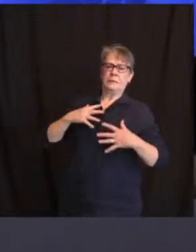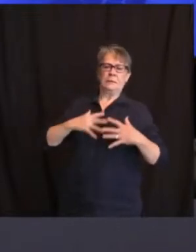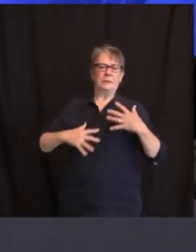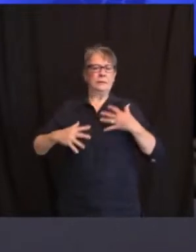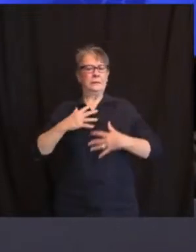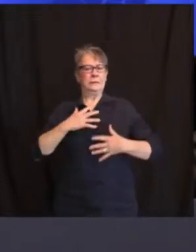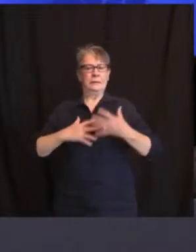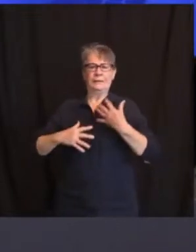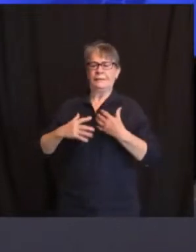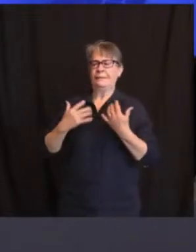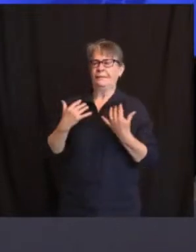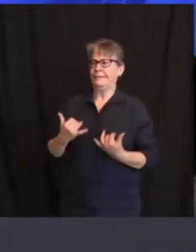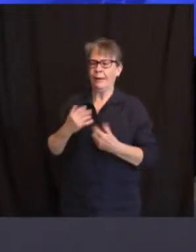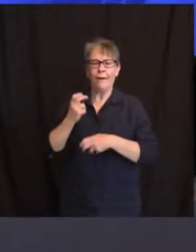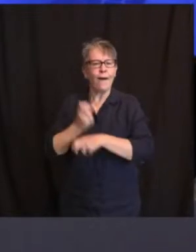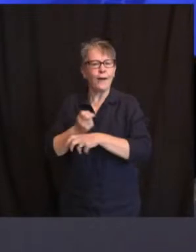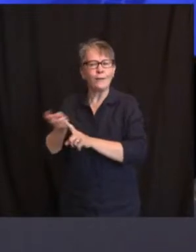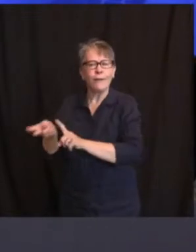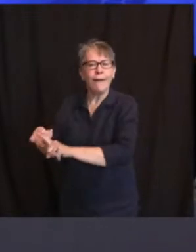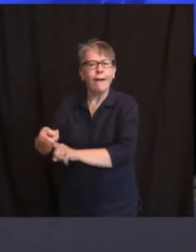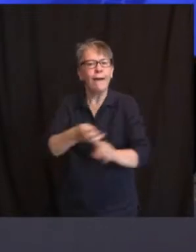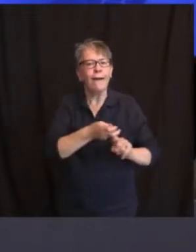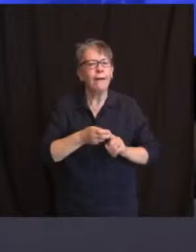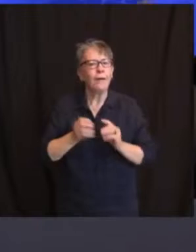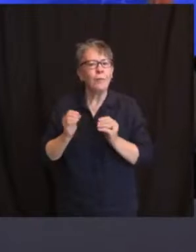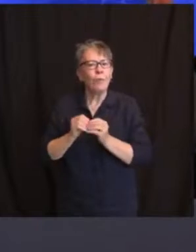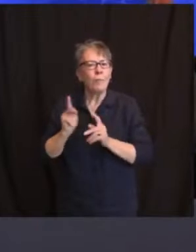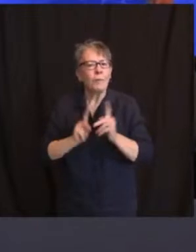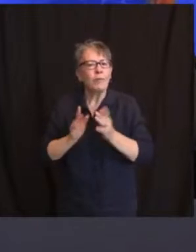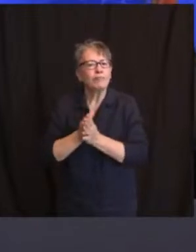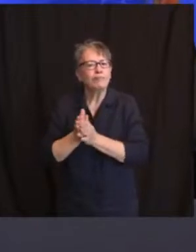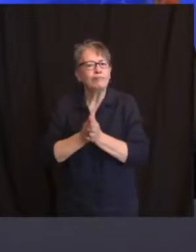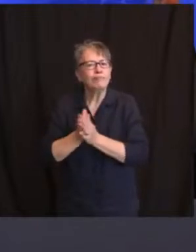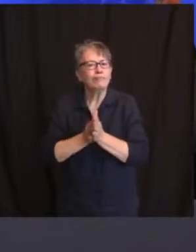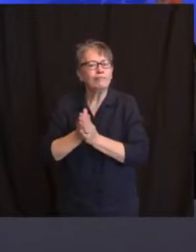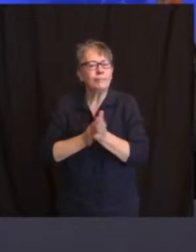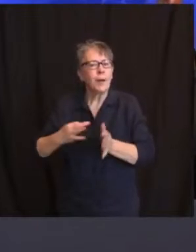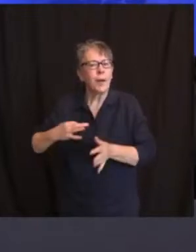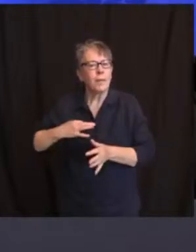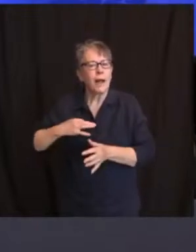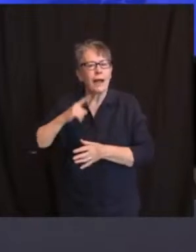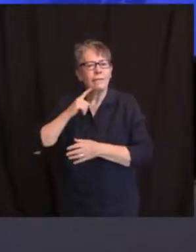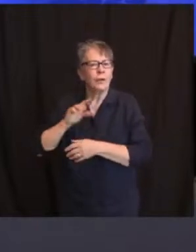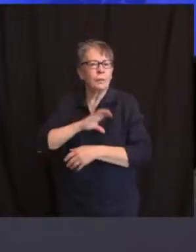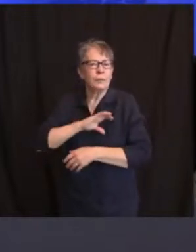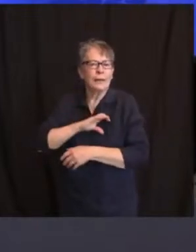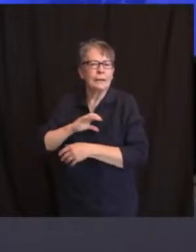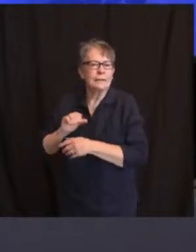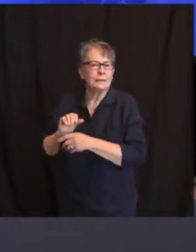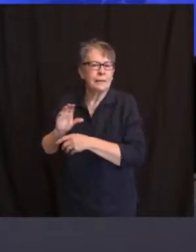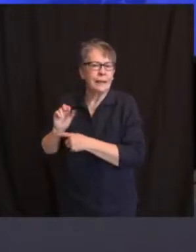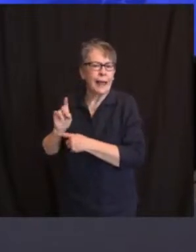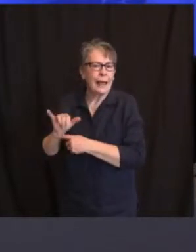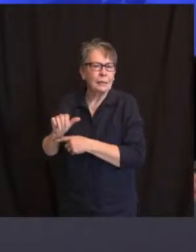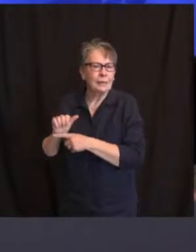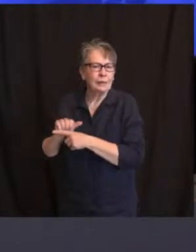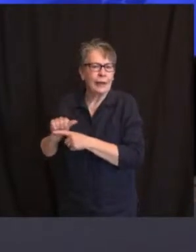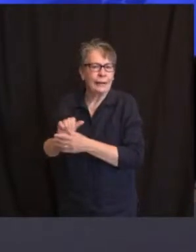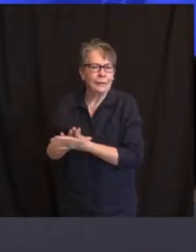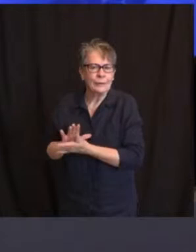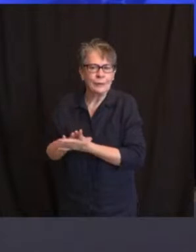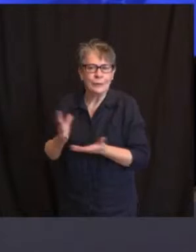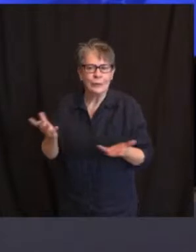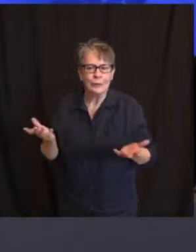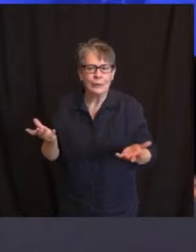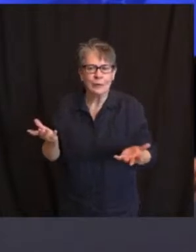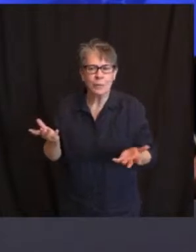either. I think the commissioner can talk. You might see a spike in recruiting of not only nurses and doctors and